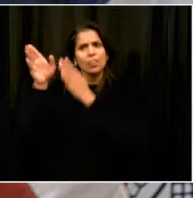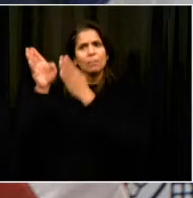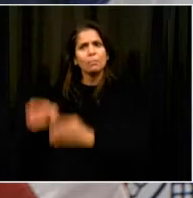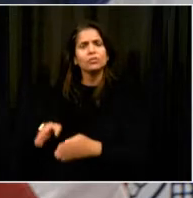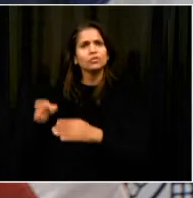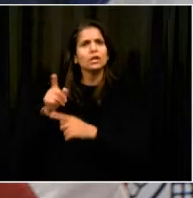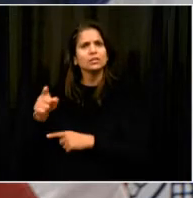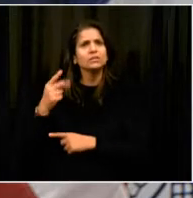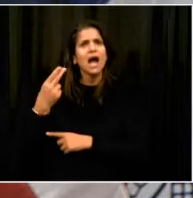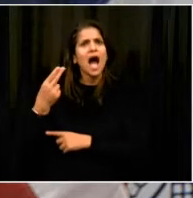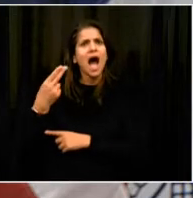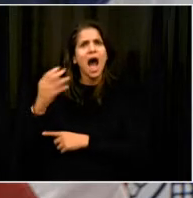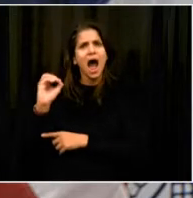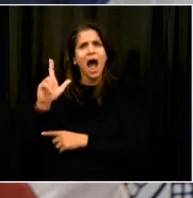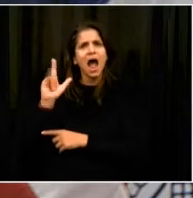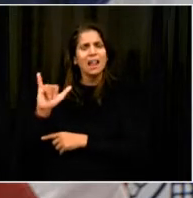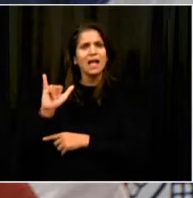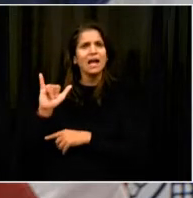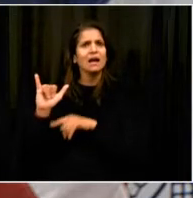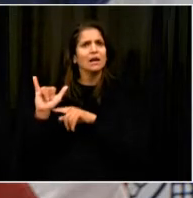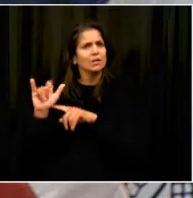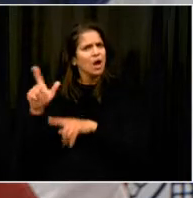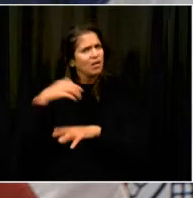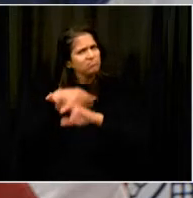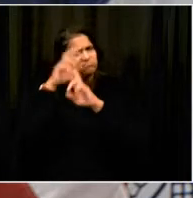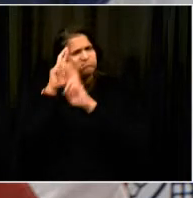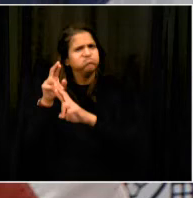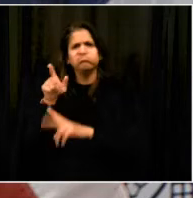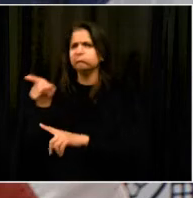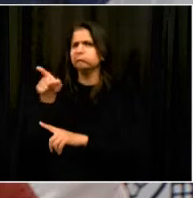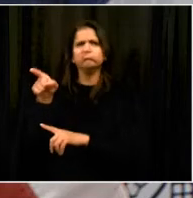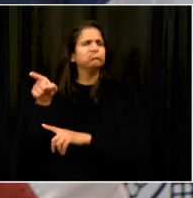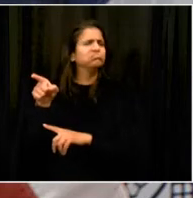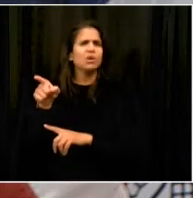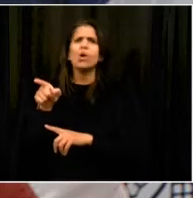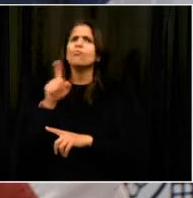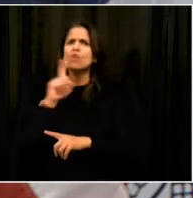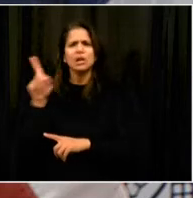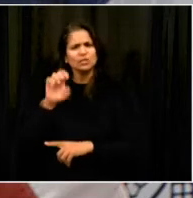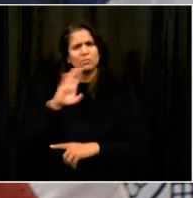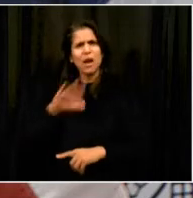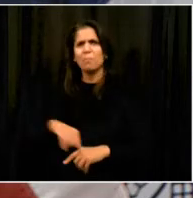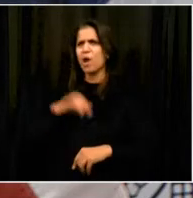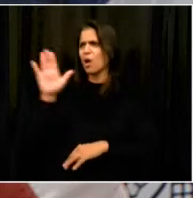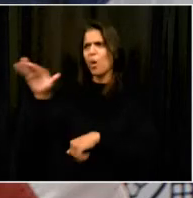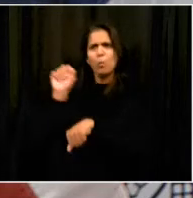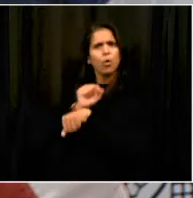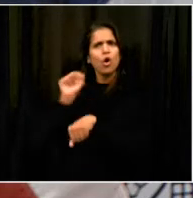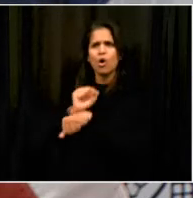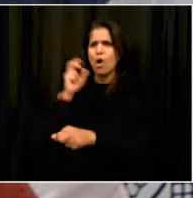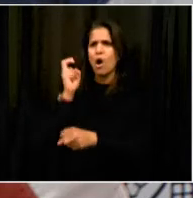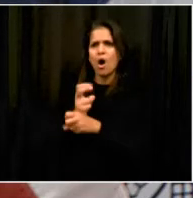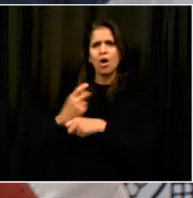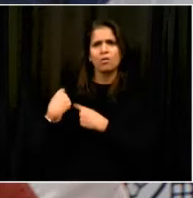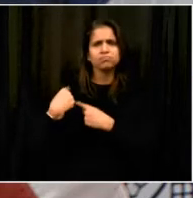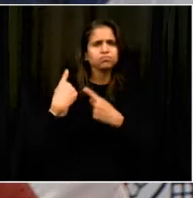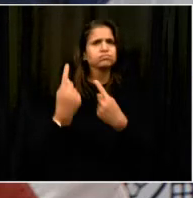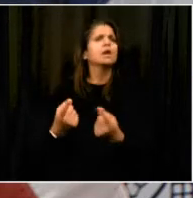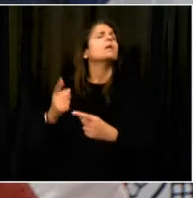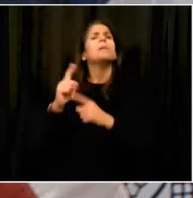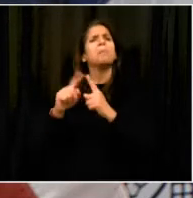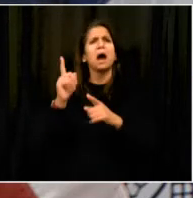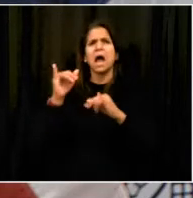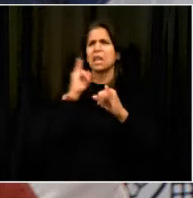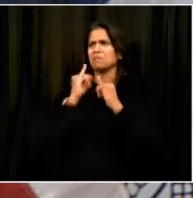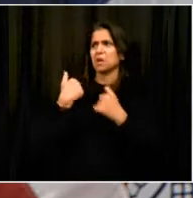she did an amazing job. And I think she has a lot to be proud of. I think Vision Zero is the thing she should be most proud of. And I certainly want her to